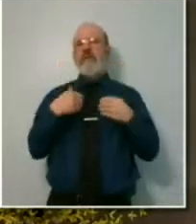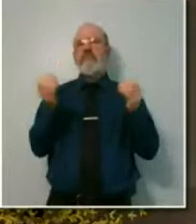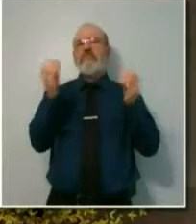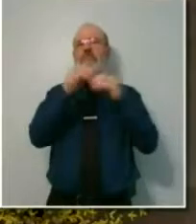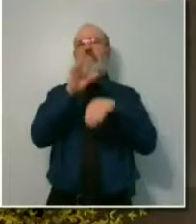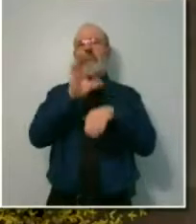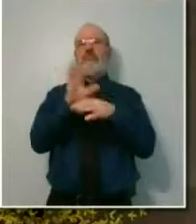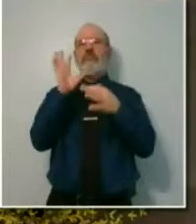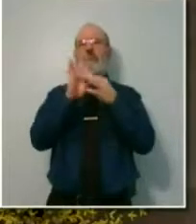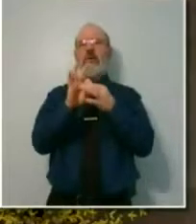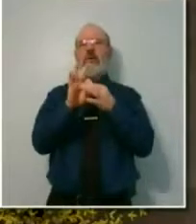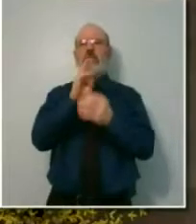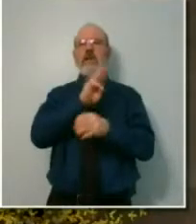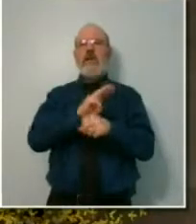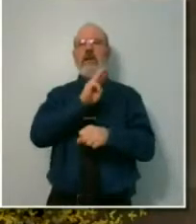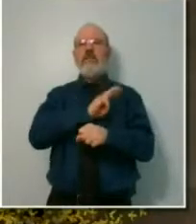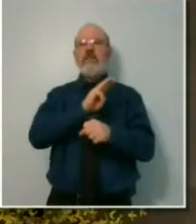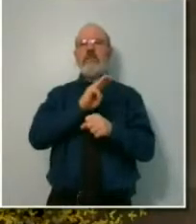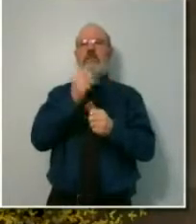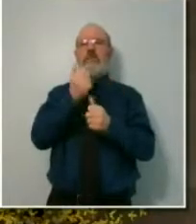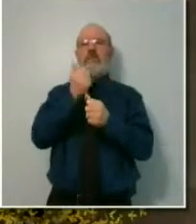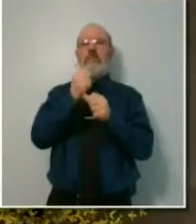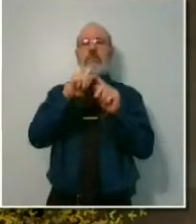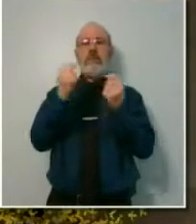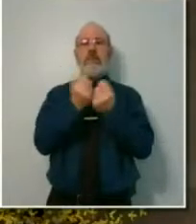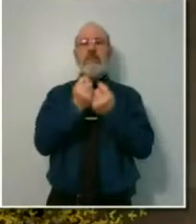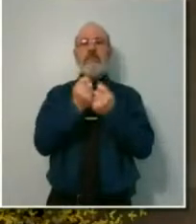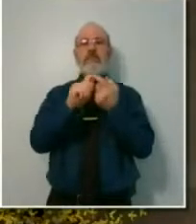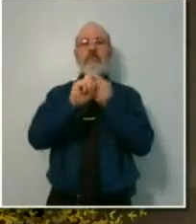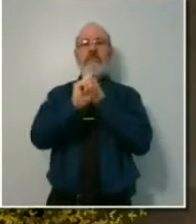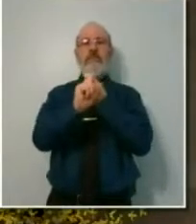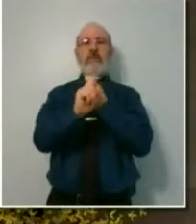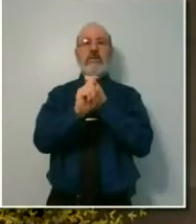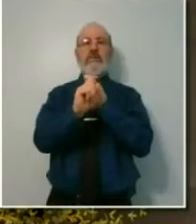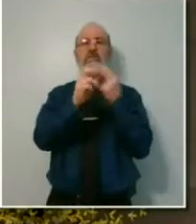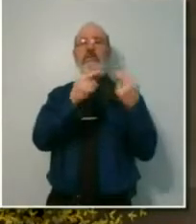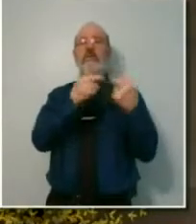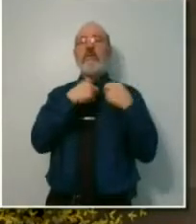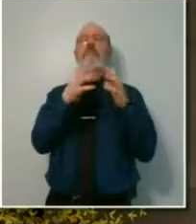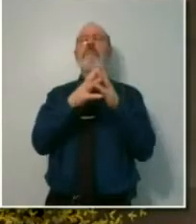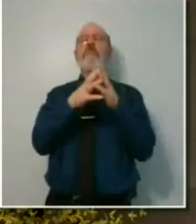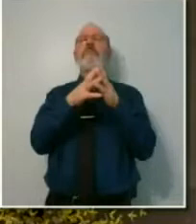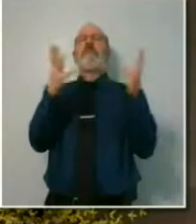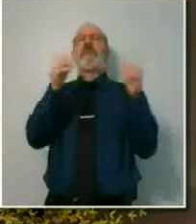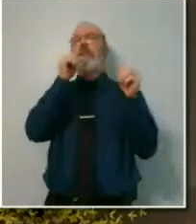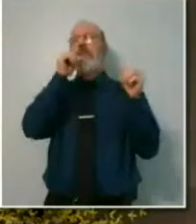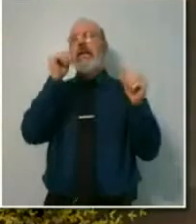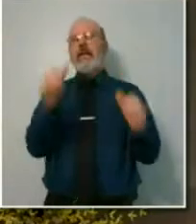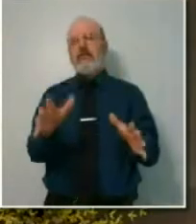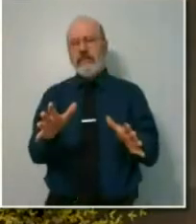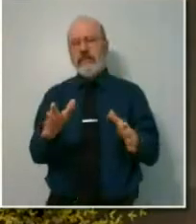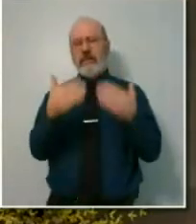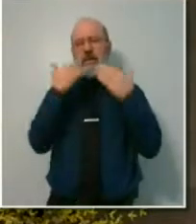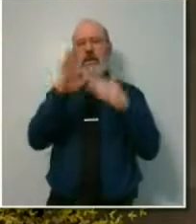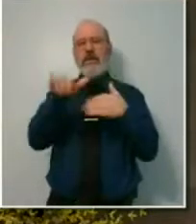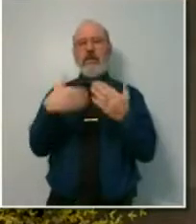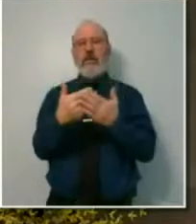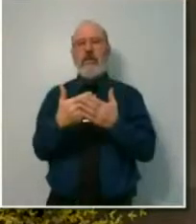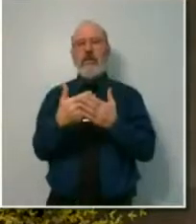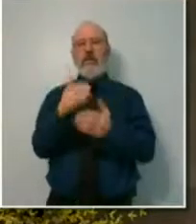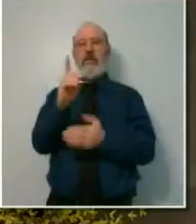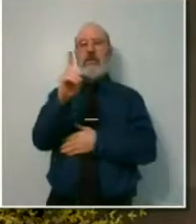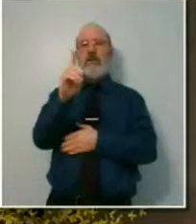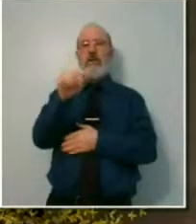mission support team. The friendship and accountability are a huge blessing. Thank you all, Darren